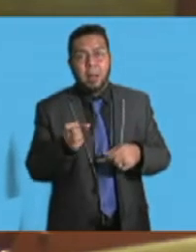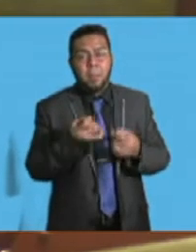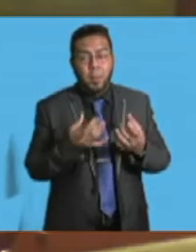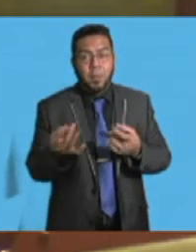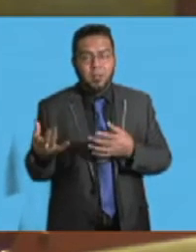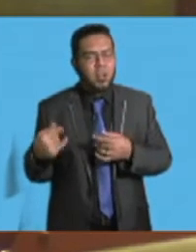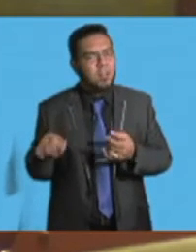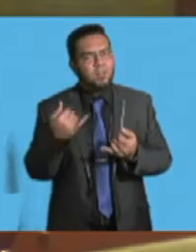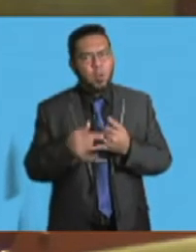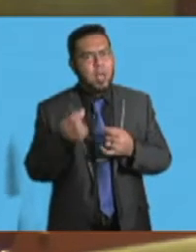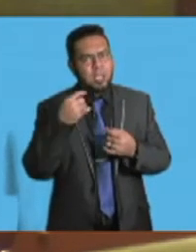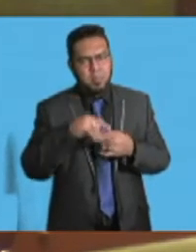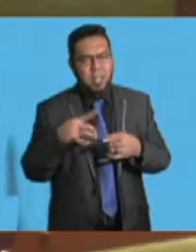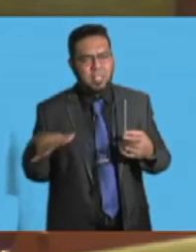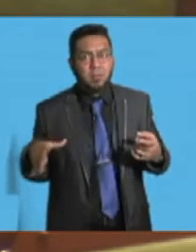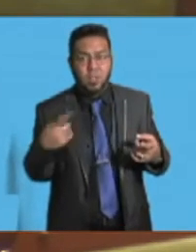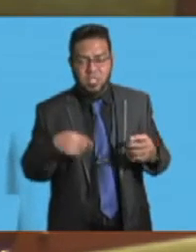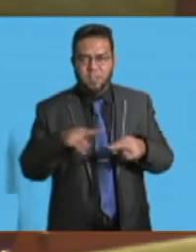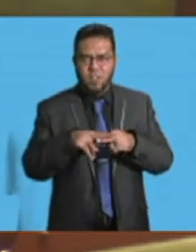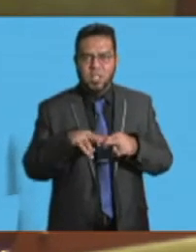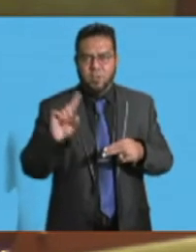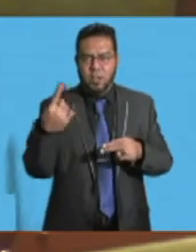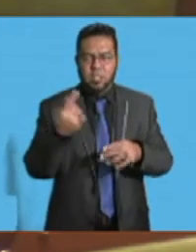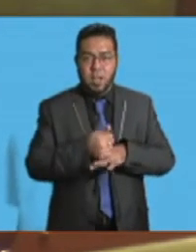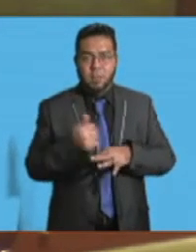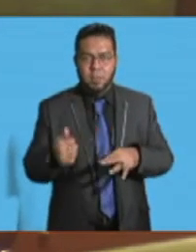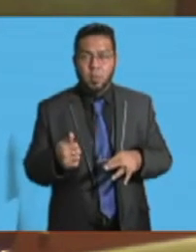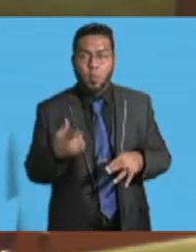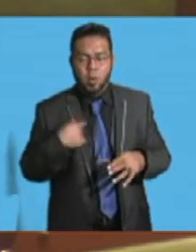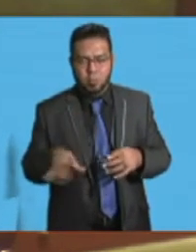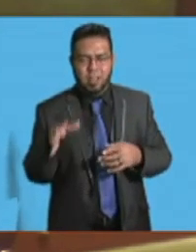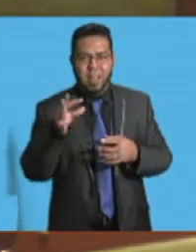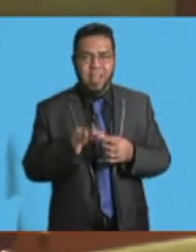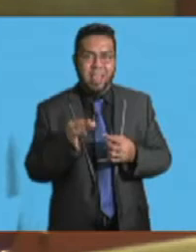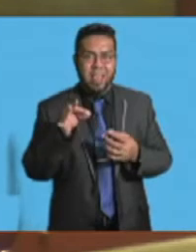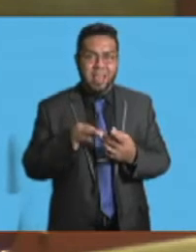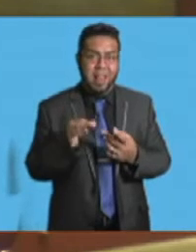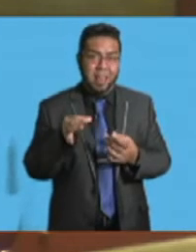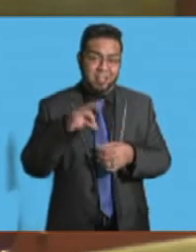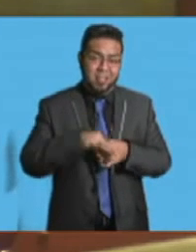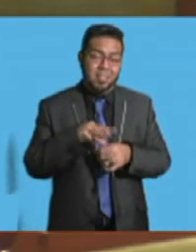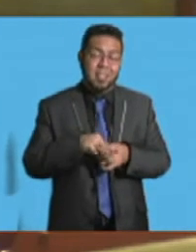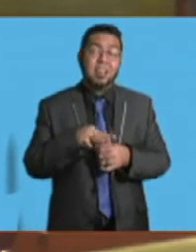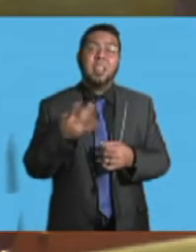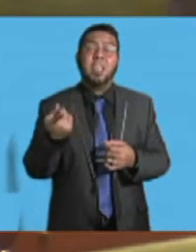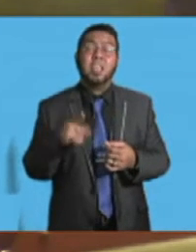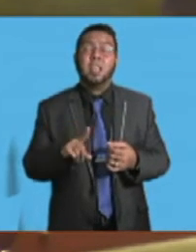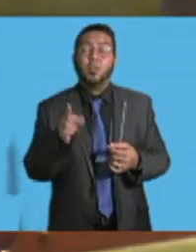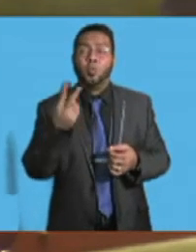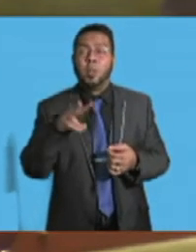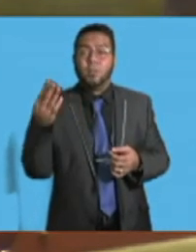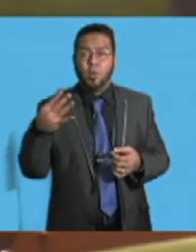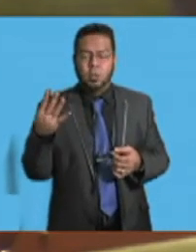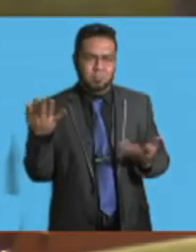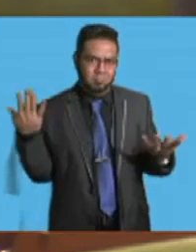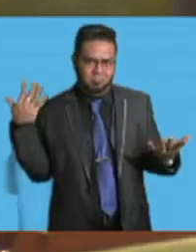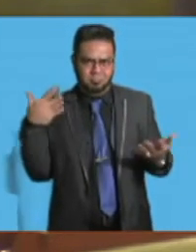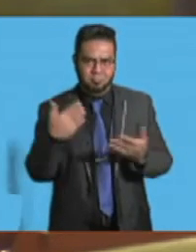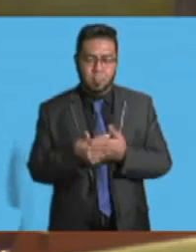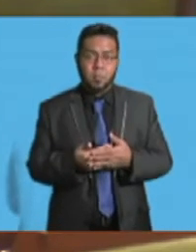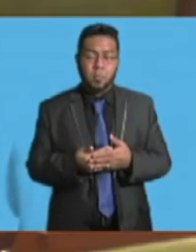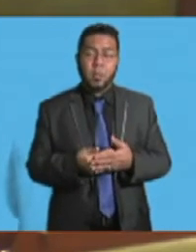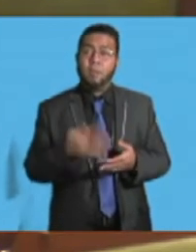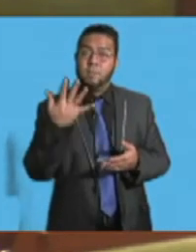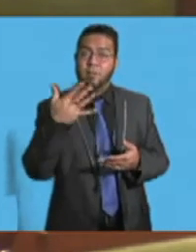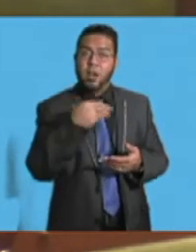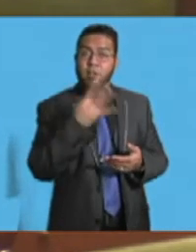program is the Fiji First government's initiative since it was elected in 2014. In 2017, there were 543 farmers